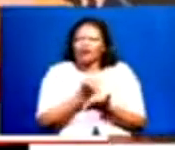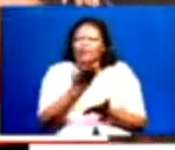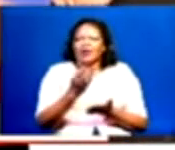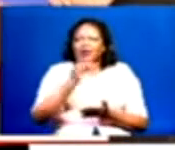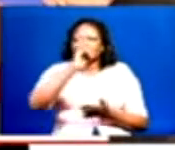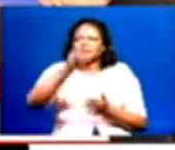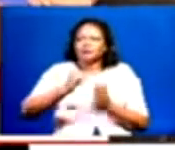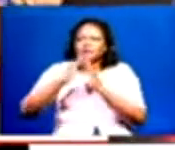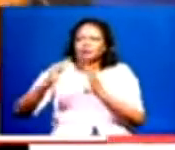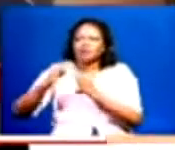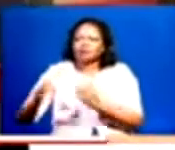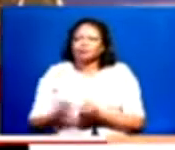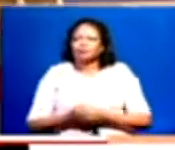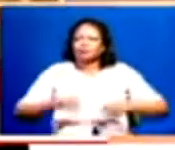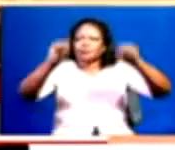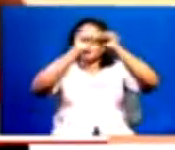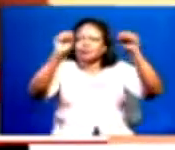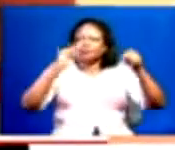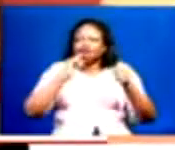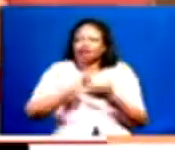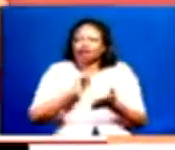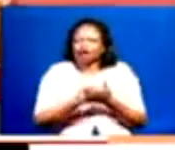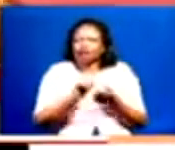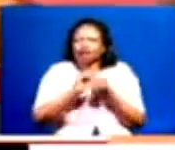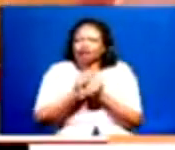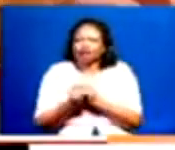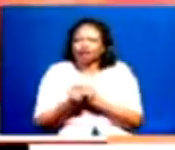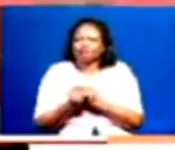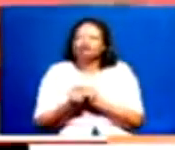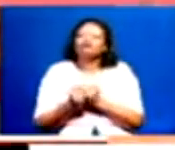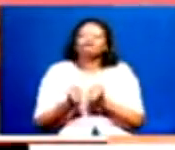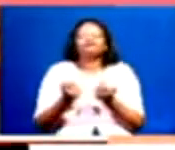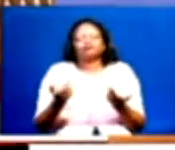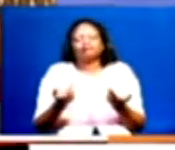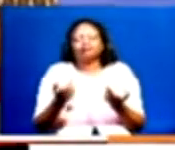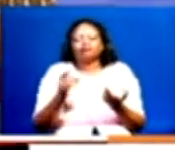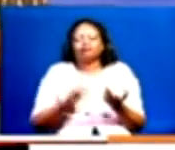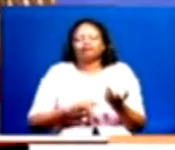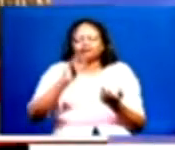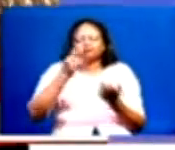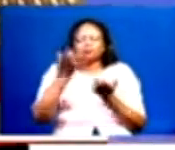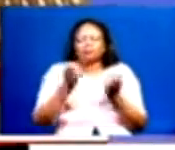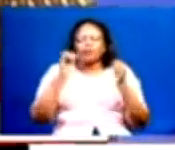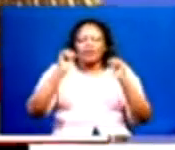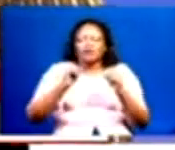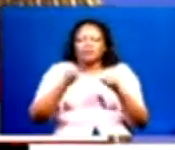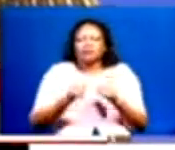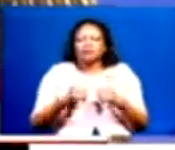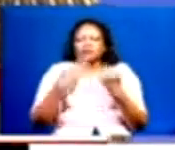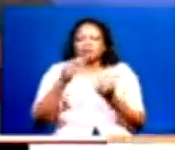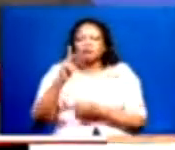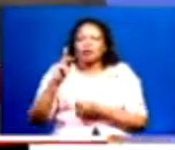Jerusalem. The president said the review of the bilateral air services agreement gives Kenya Airways and